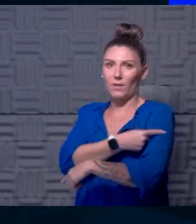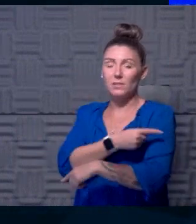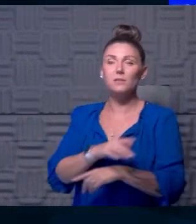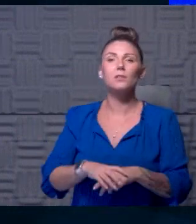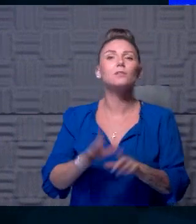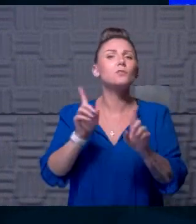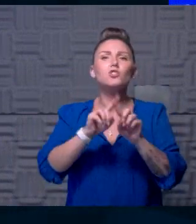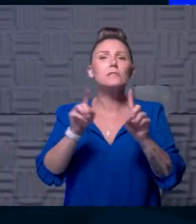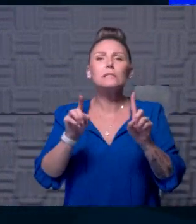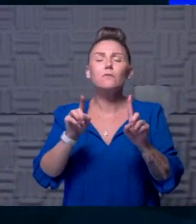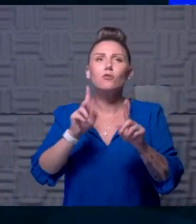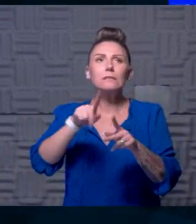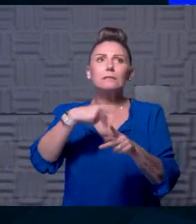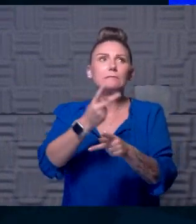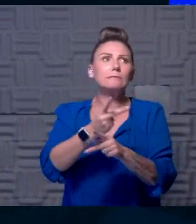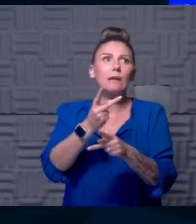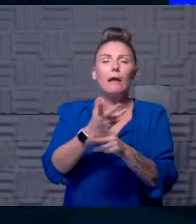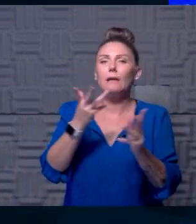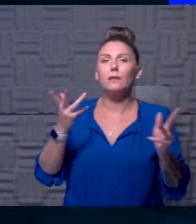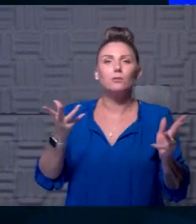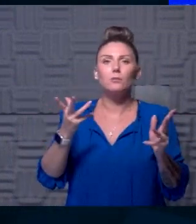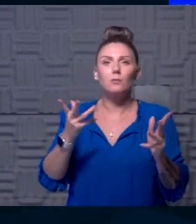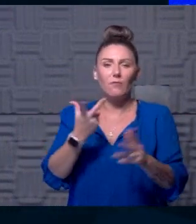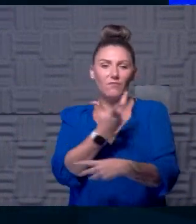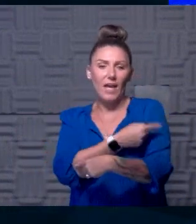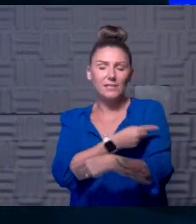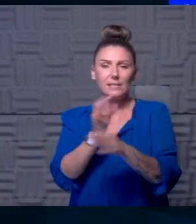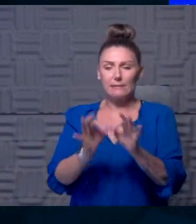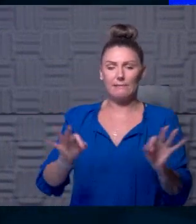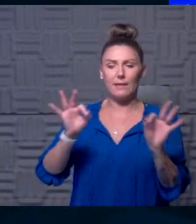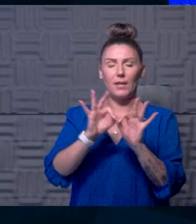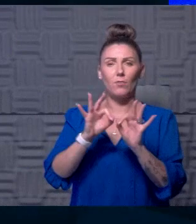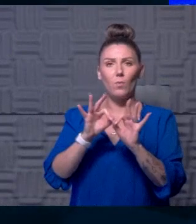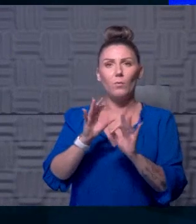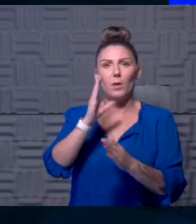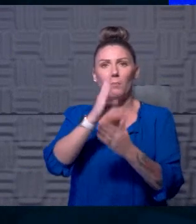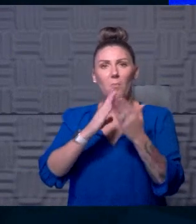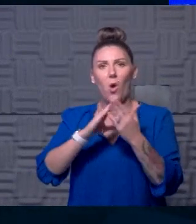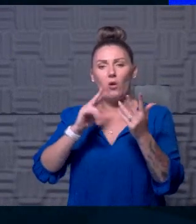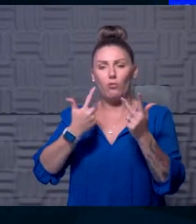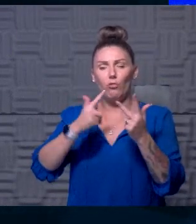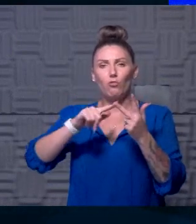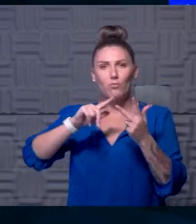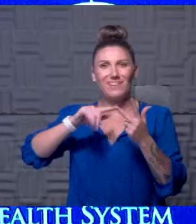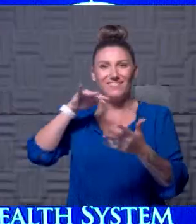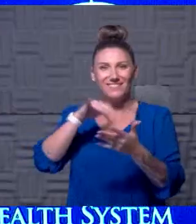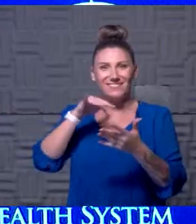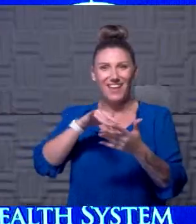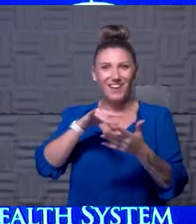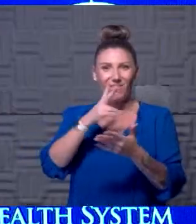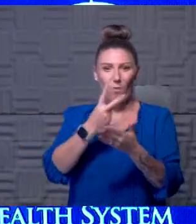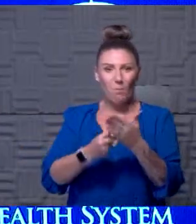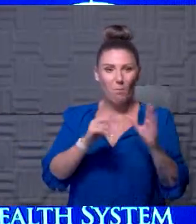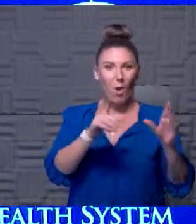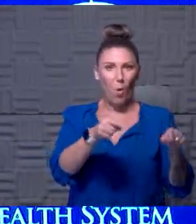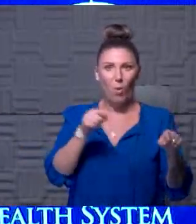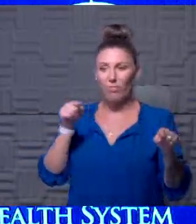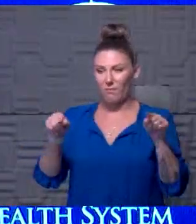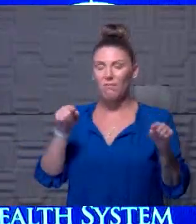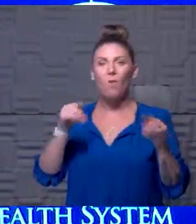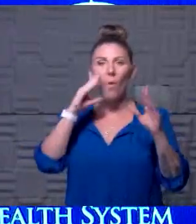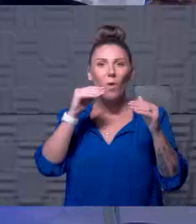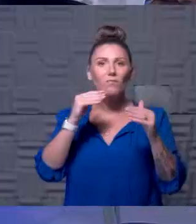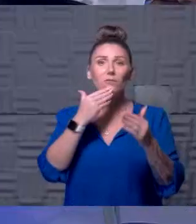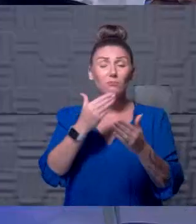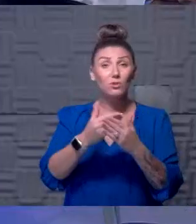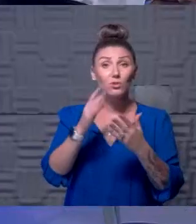So it's a different type, it's a different style of vaccine, and the key will be in those phase 3 studies and looking to make sure that it's safe as well. So hopefully we have lots of good choices here at